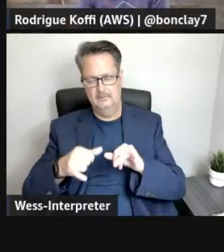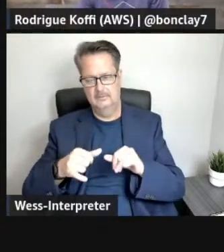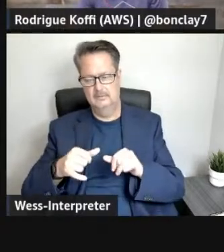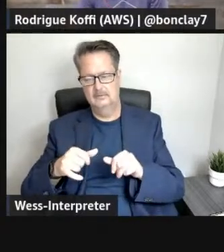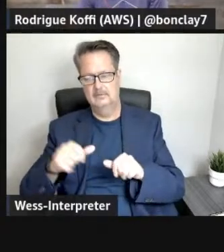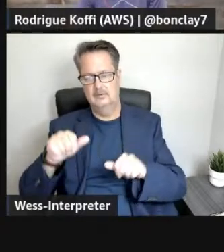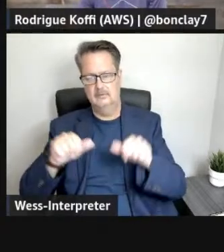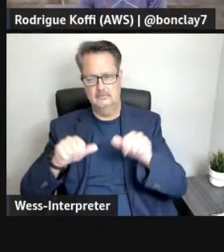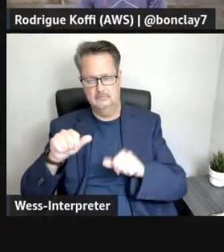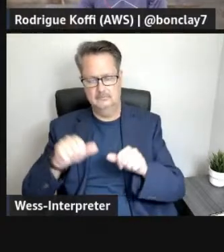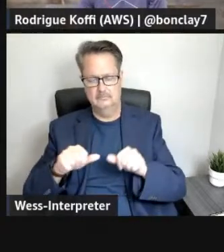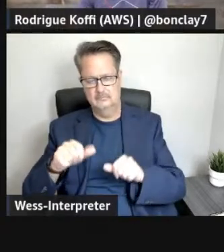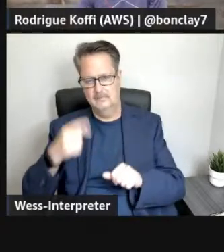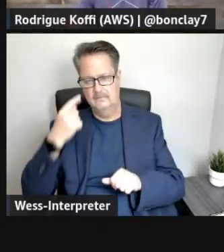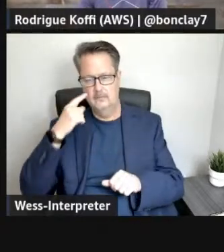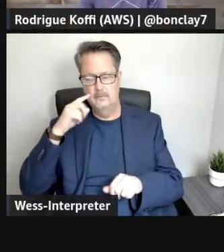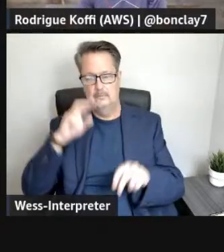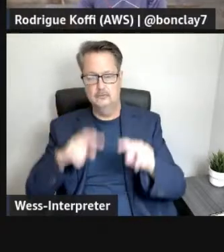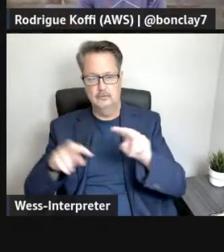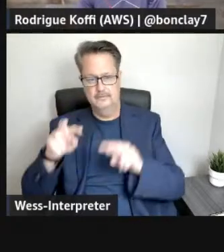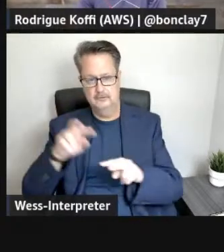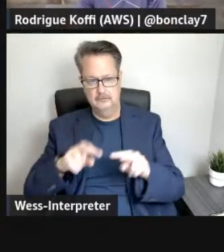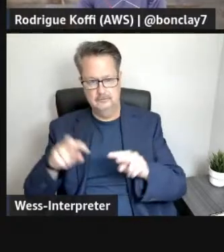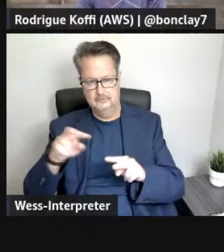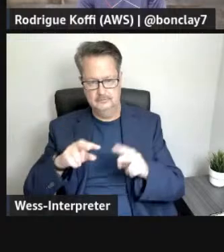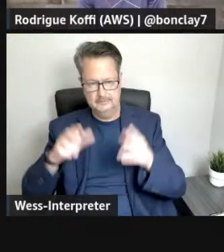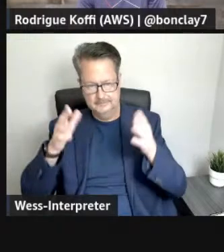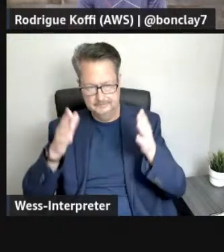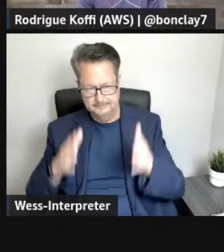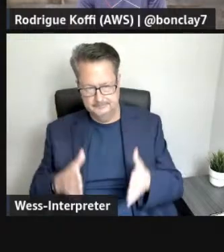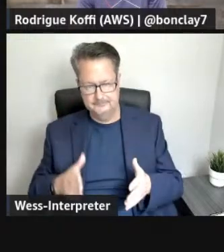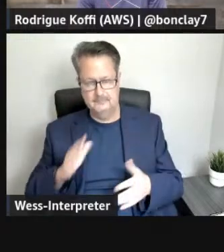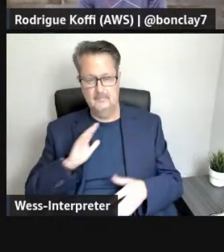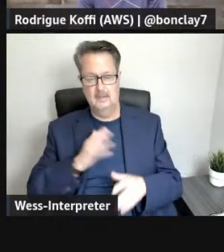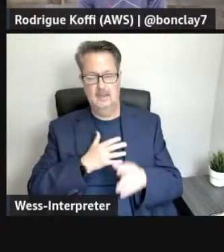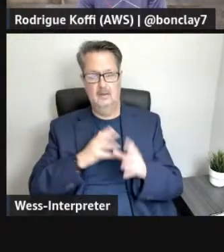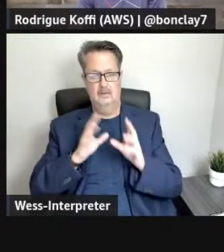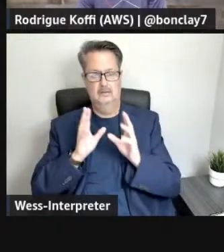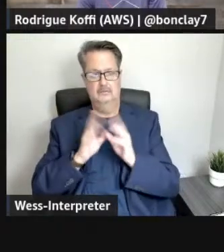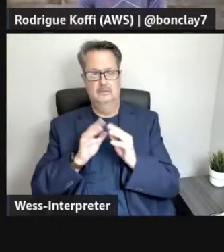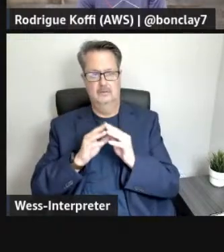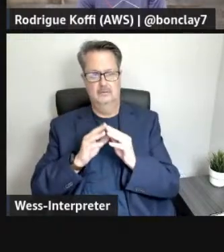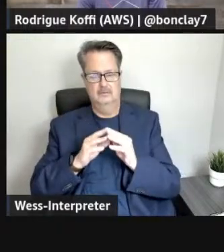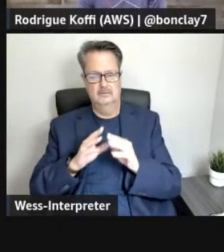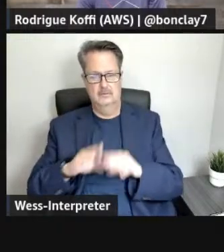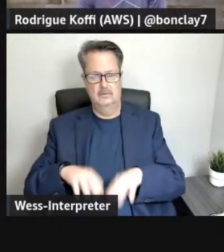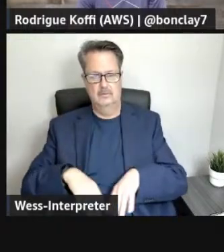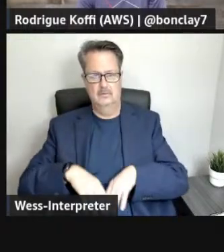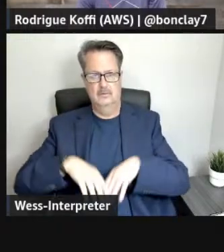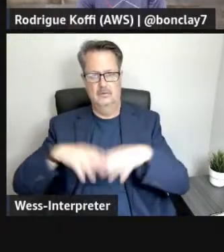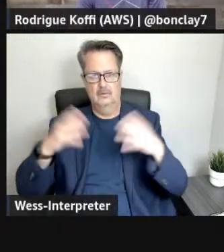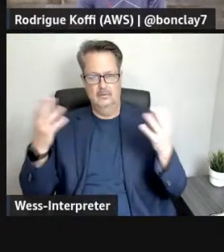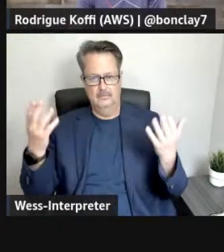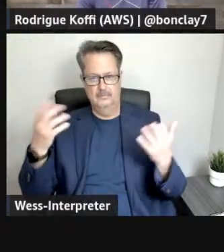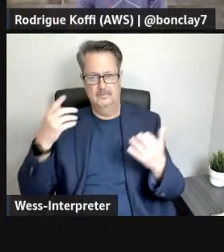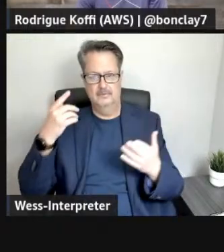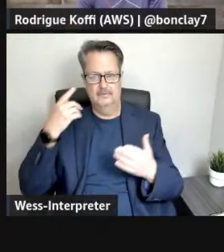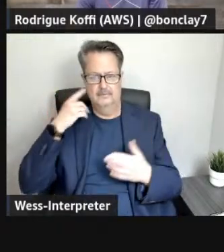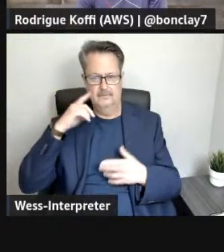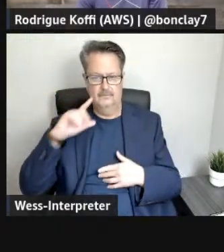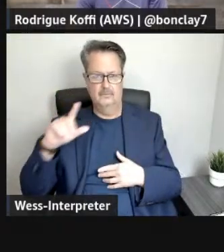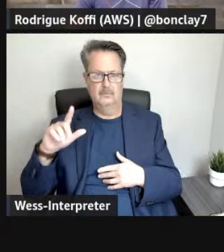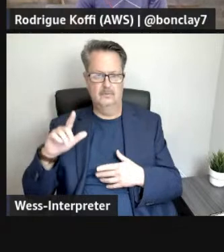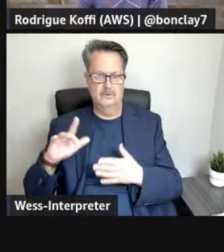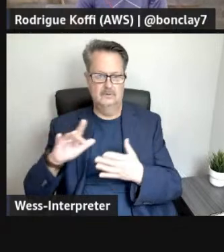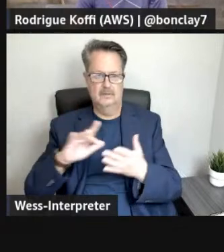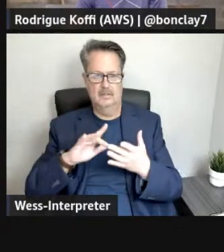observability. All right. So our session is operating OpenTelemetry collector for scale and resiliency in container environments. Thanks